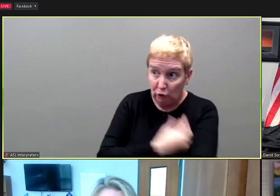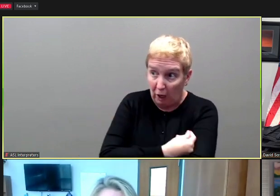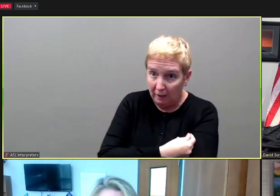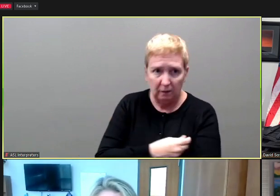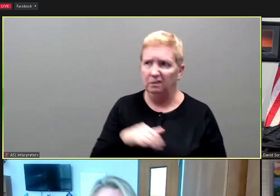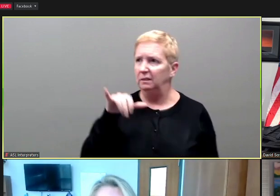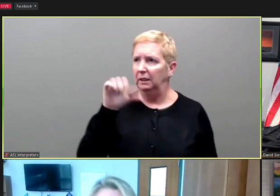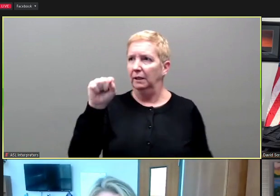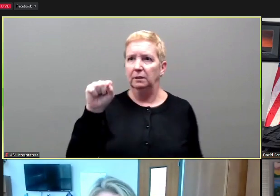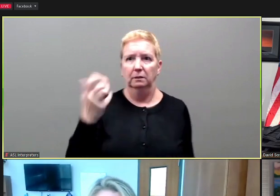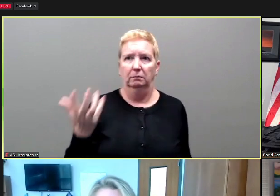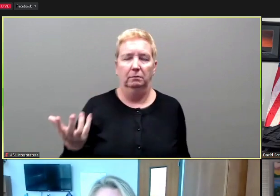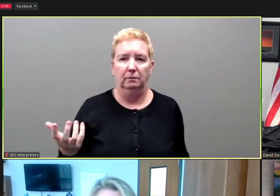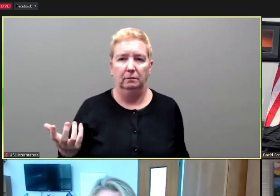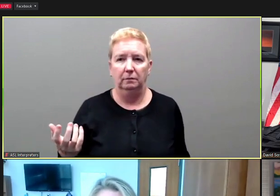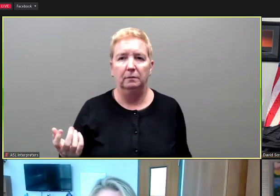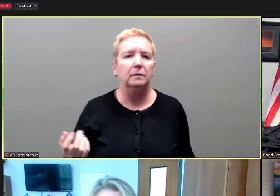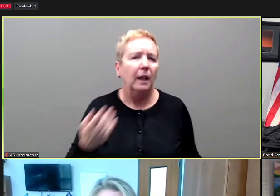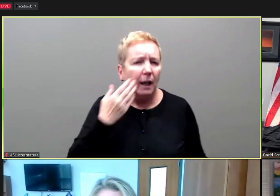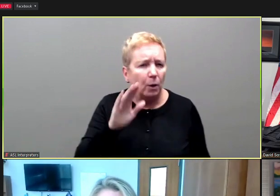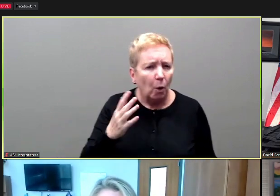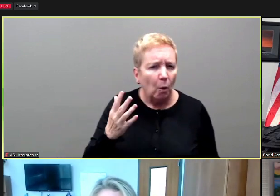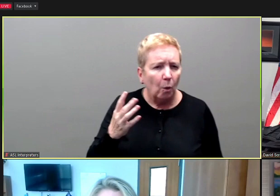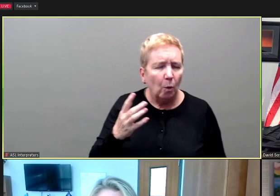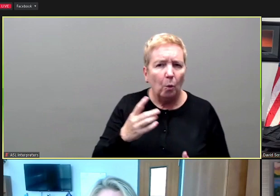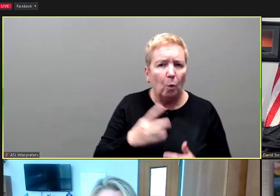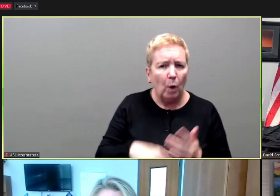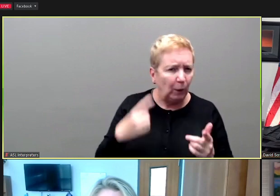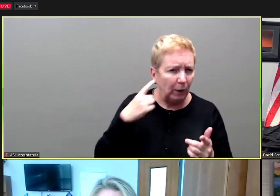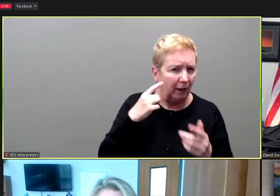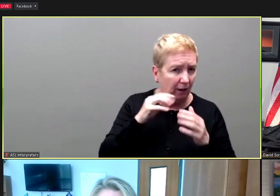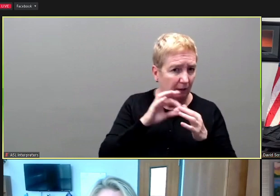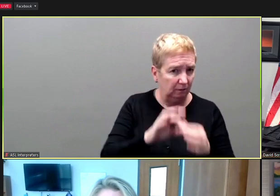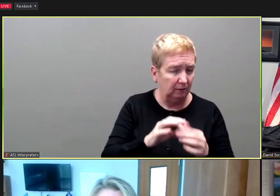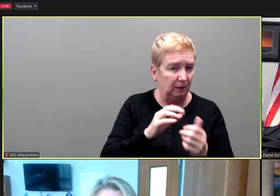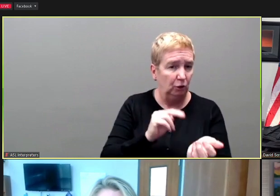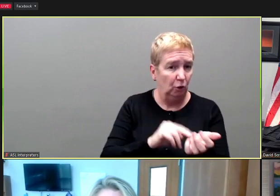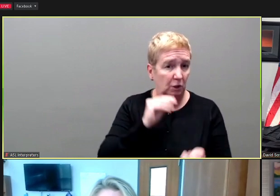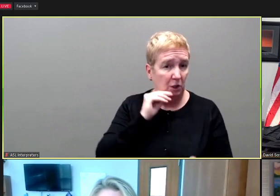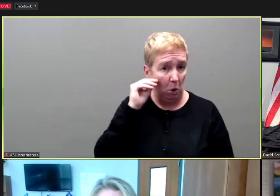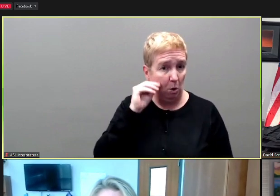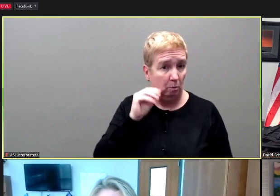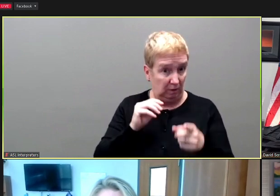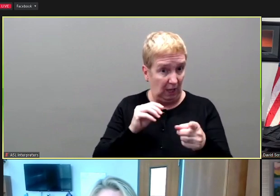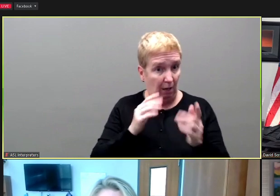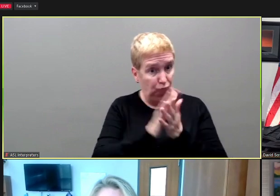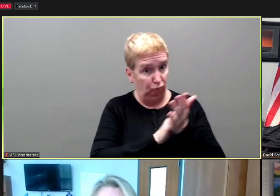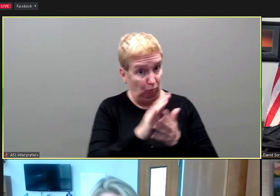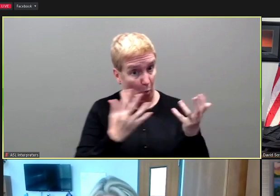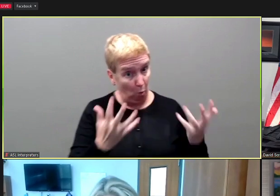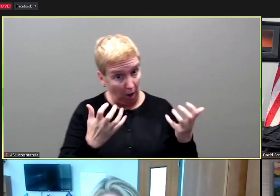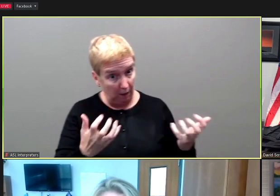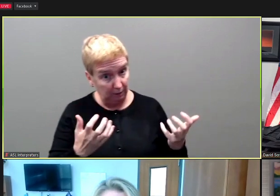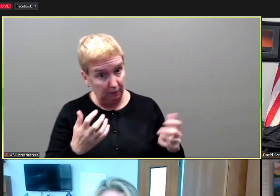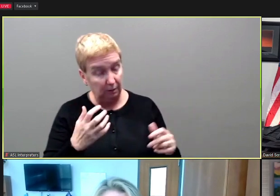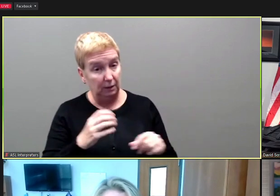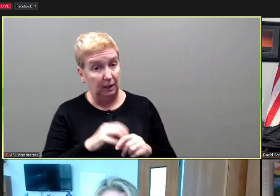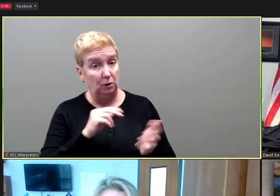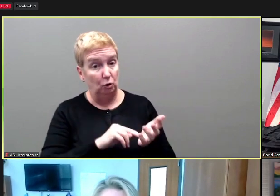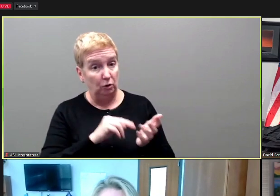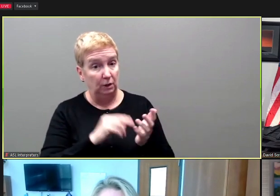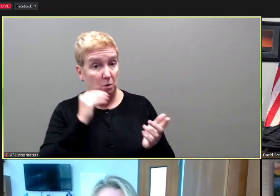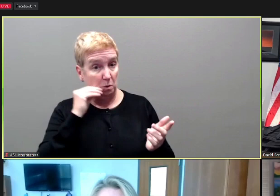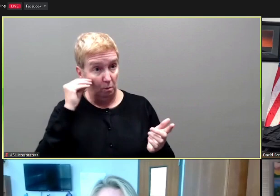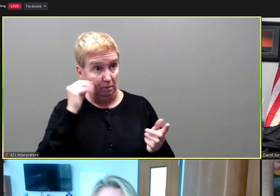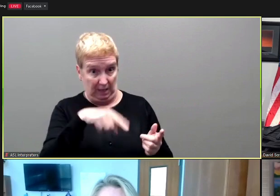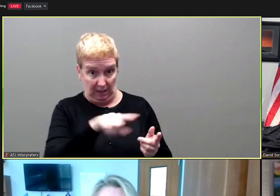answer is yes. And I don't know, what are you hearing from nursing homes? Do you think that there's an interest among seniors in this that's pretty